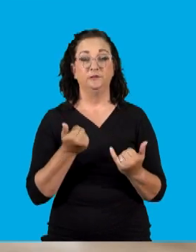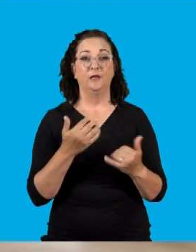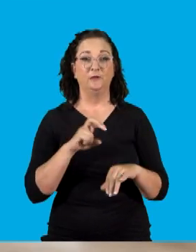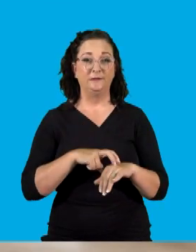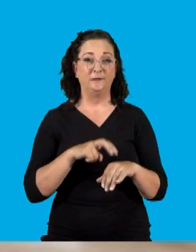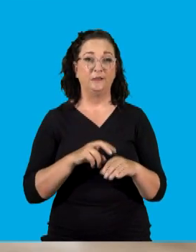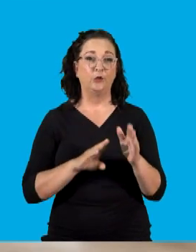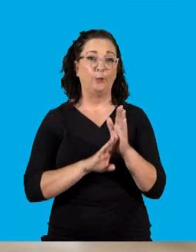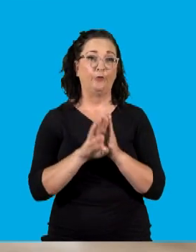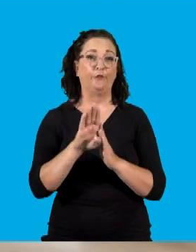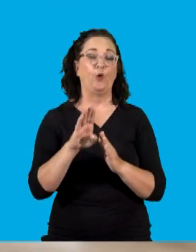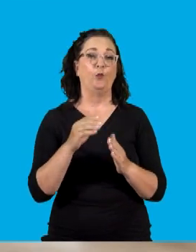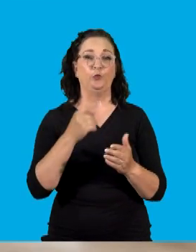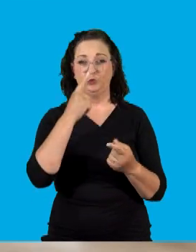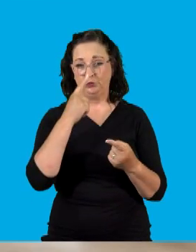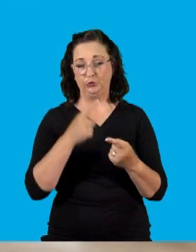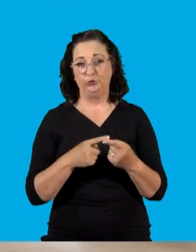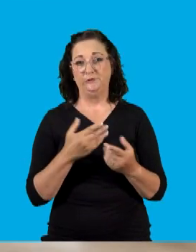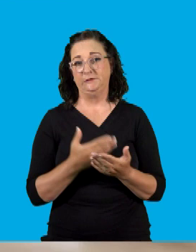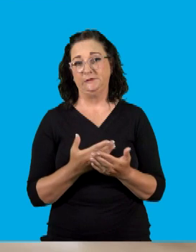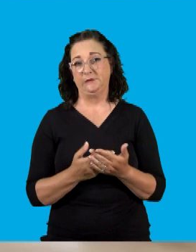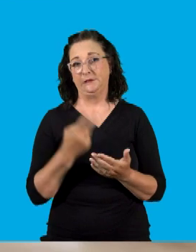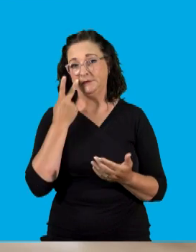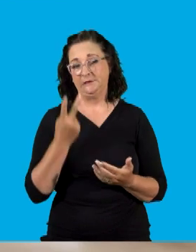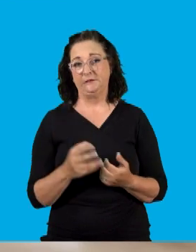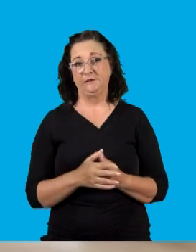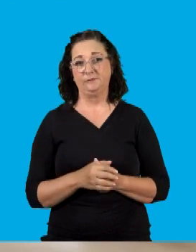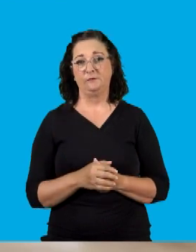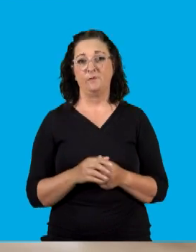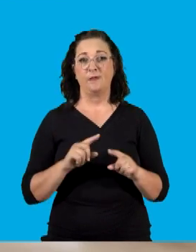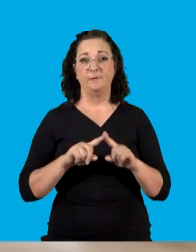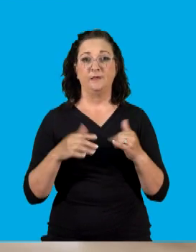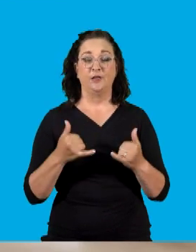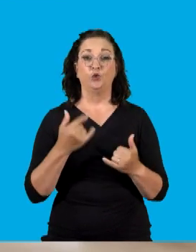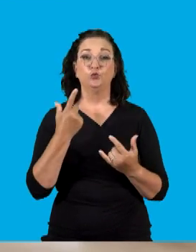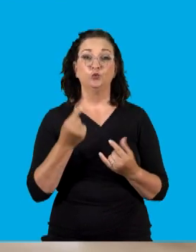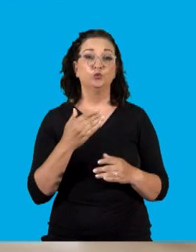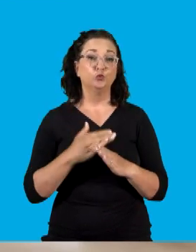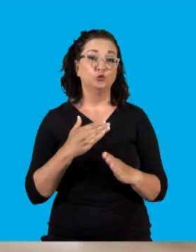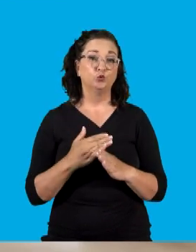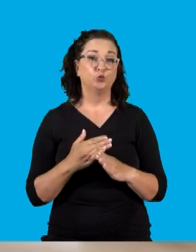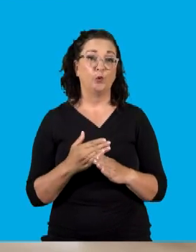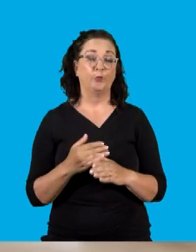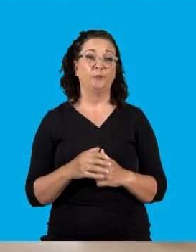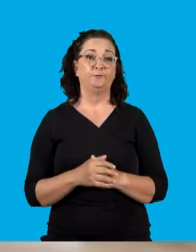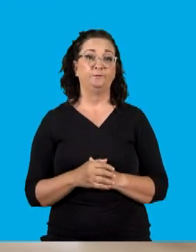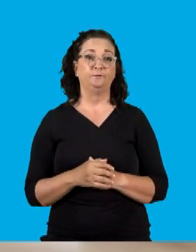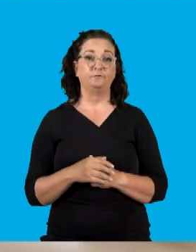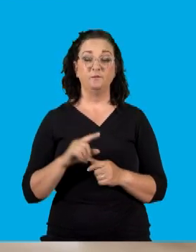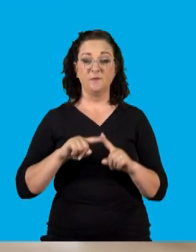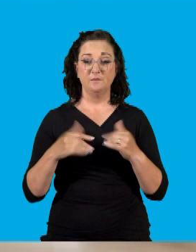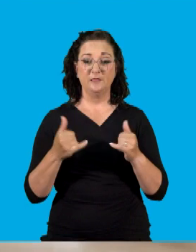to perform the duties of other employees who are being preoccupied with what? With gambling instead of doing their job. So